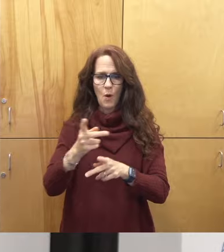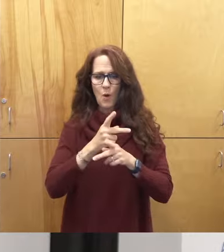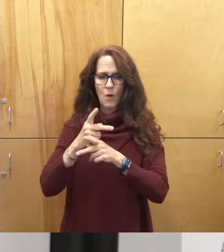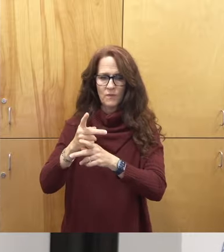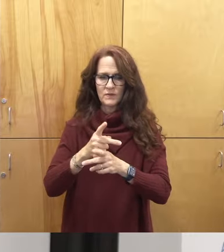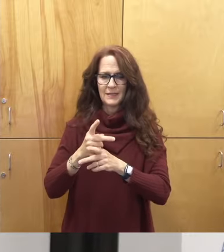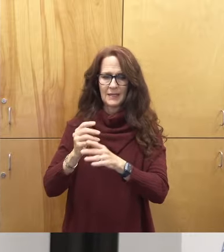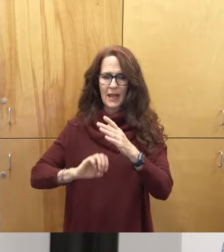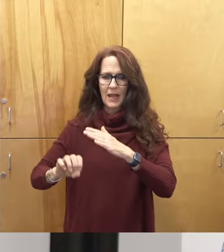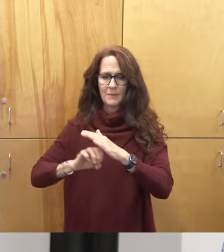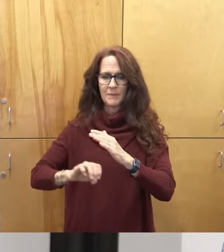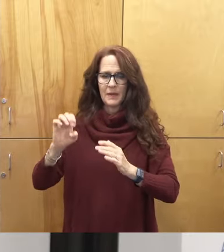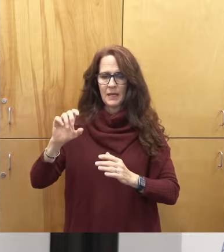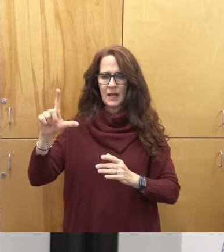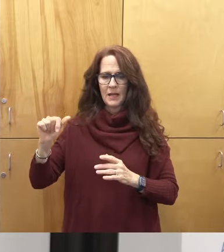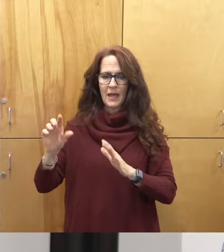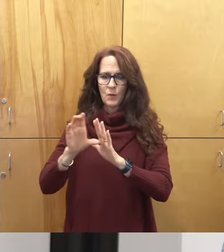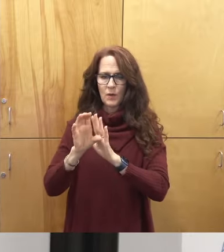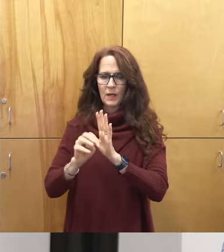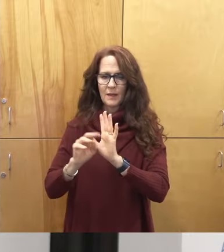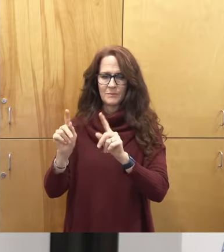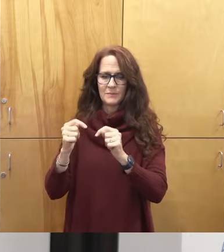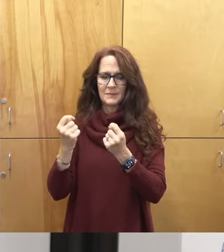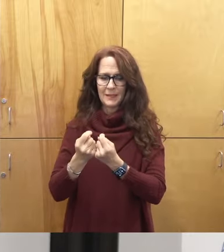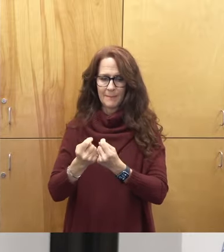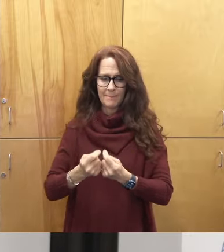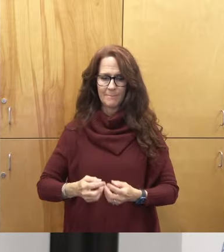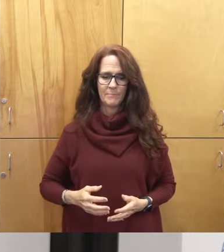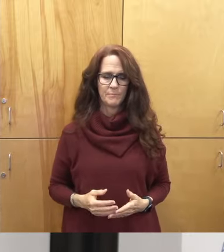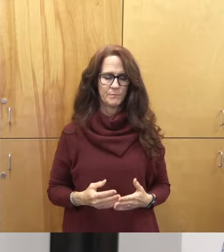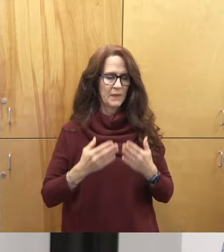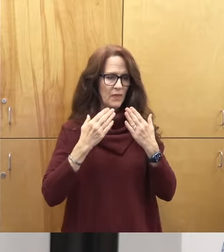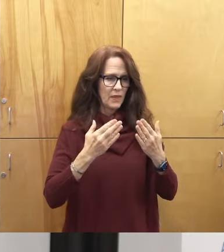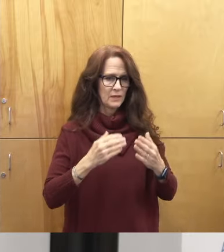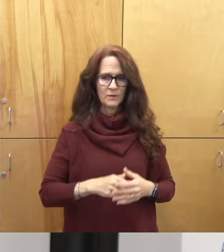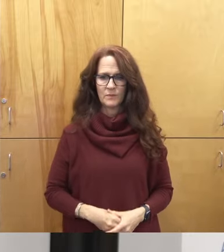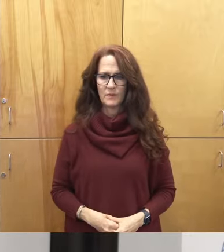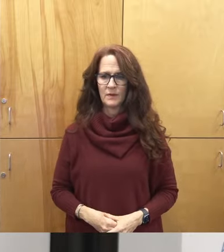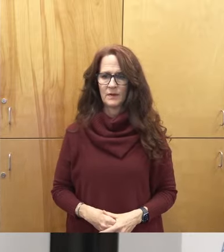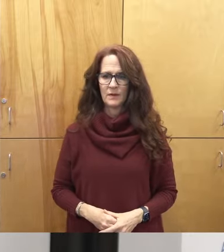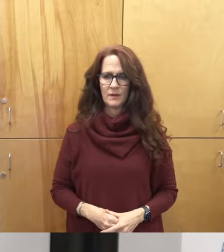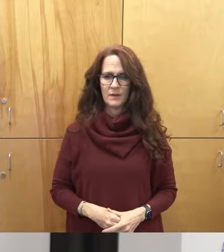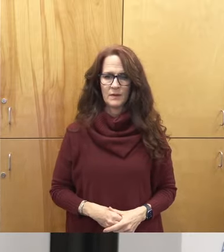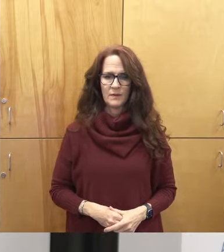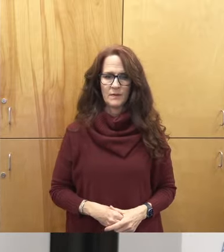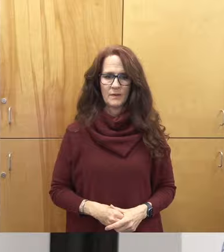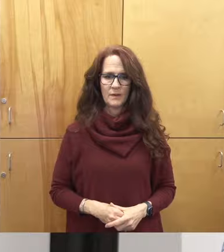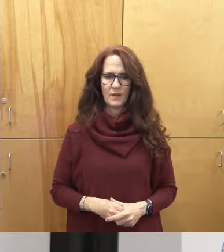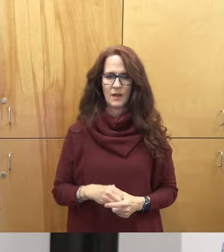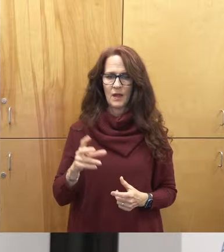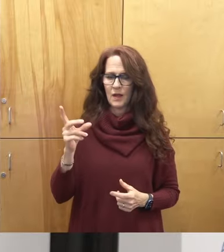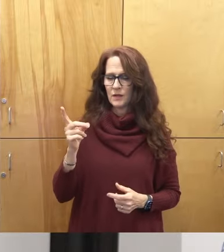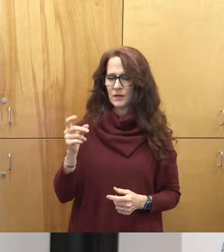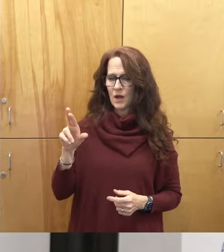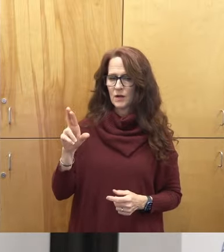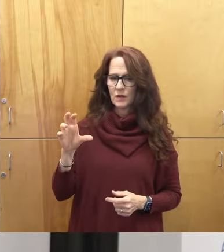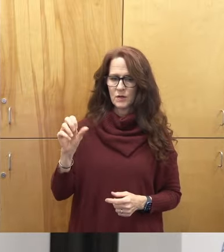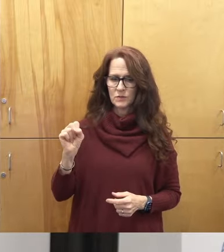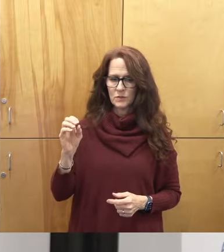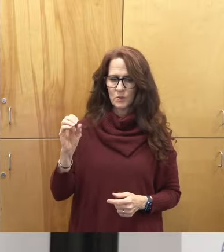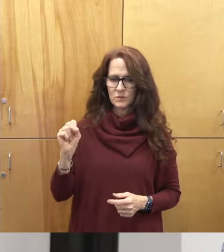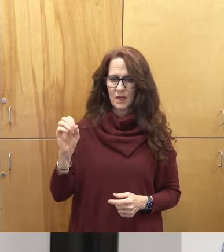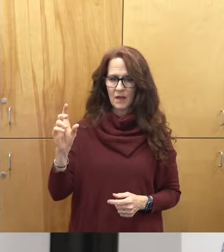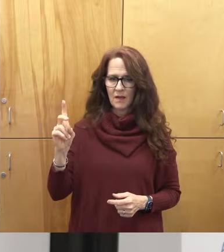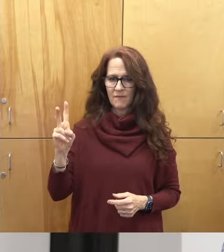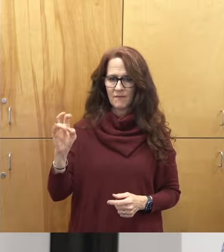ELA curriculum team. Thank you. And Dr. Claudia Sosa Valderrama with School Support Services.